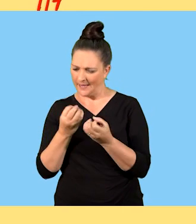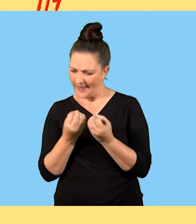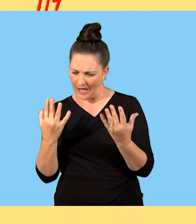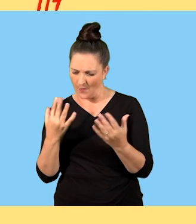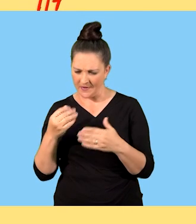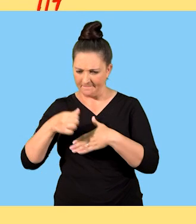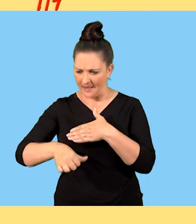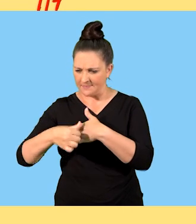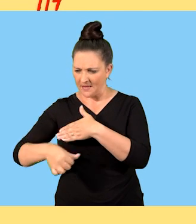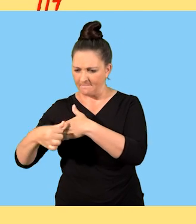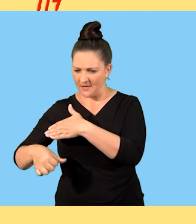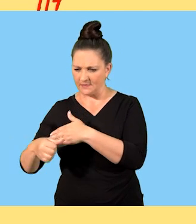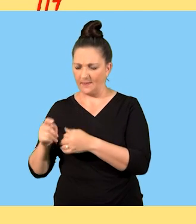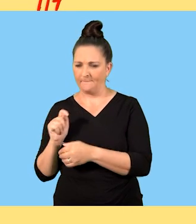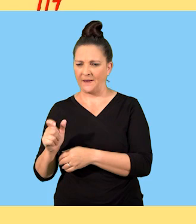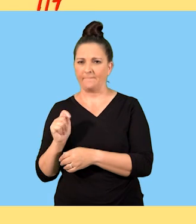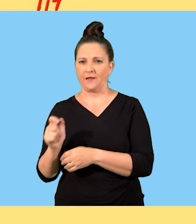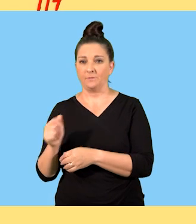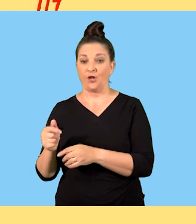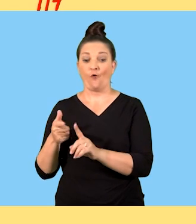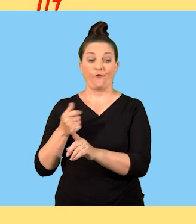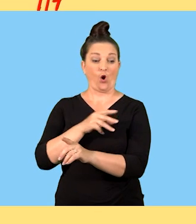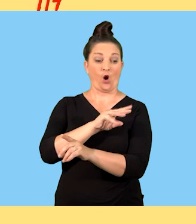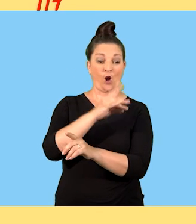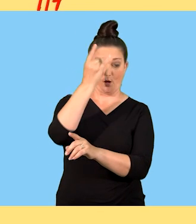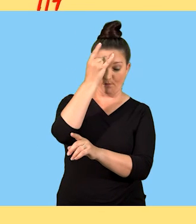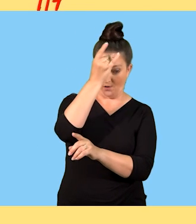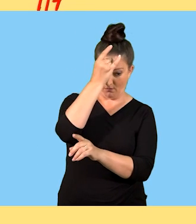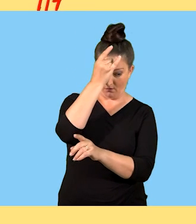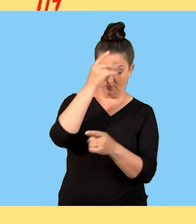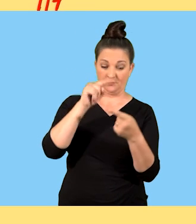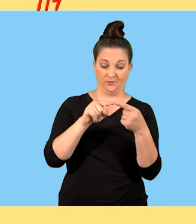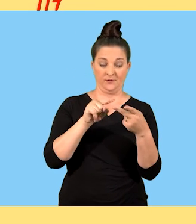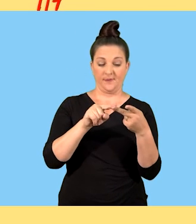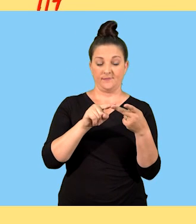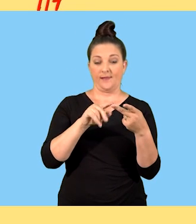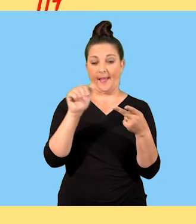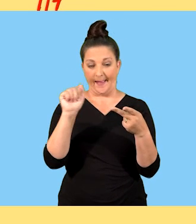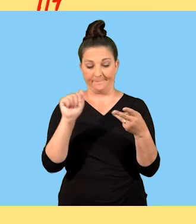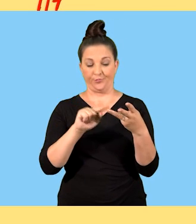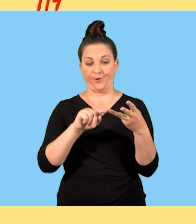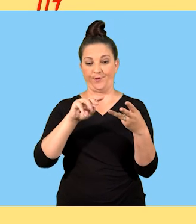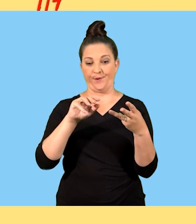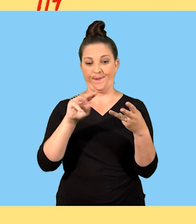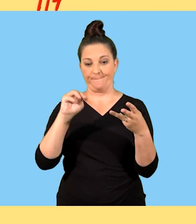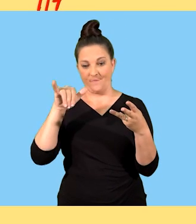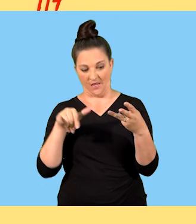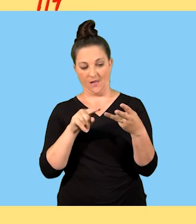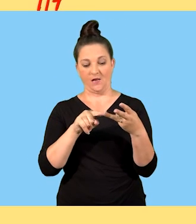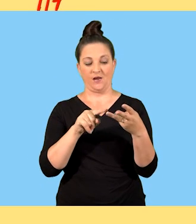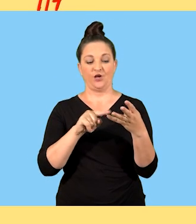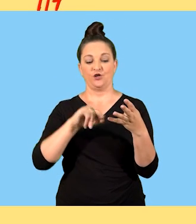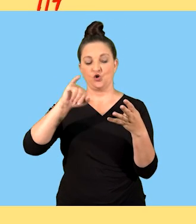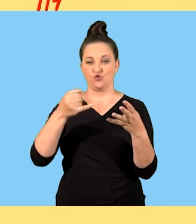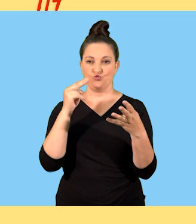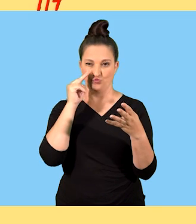many months we paid in advance. So you're counting your March, April, May, and then